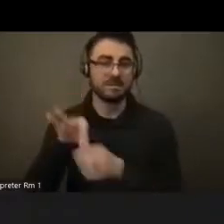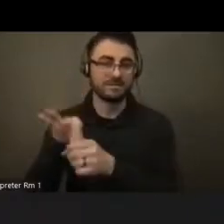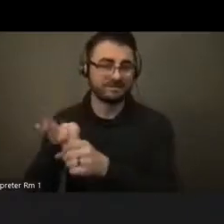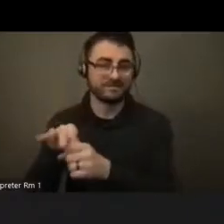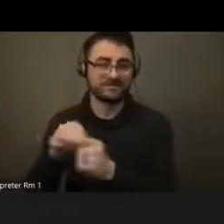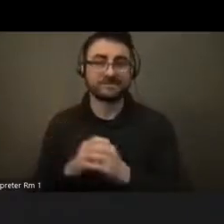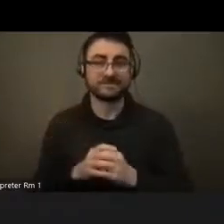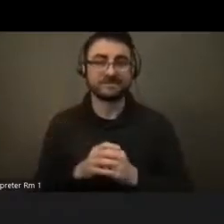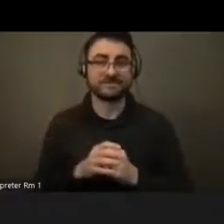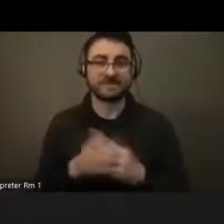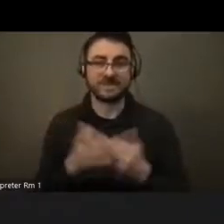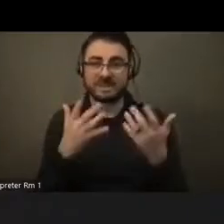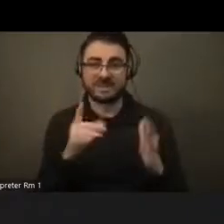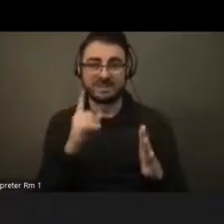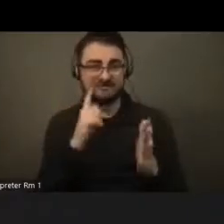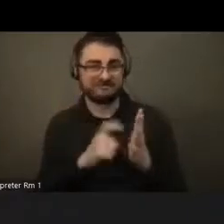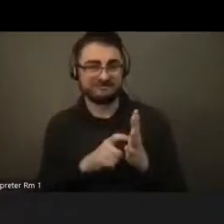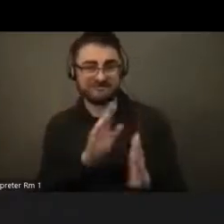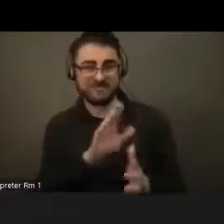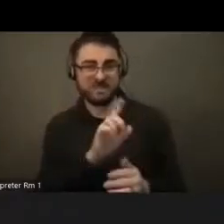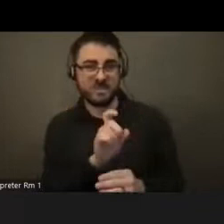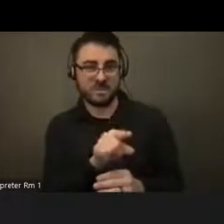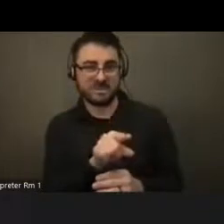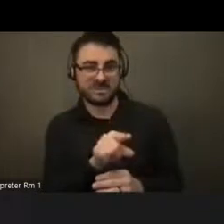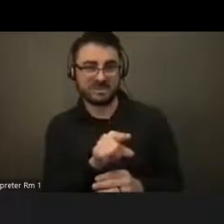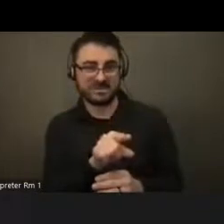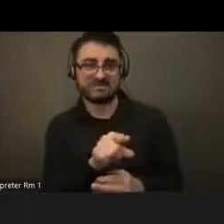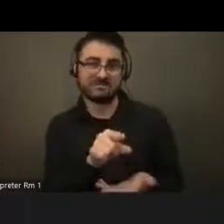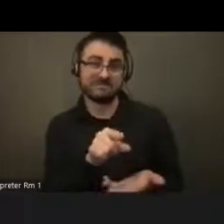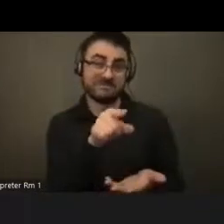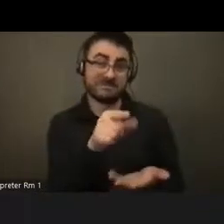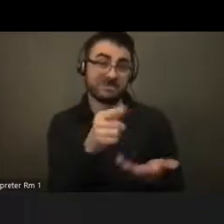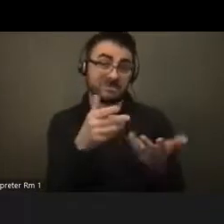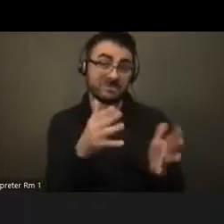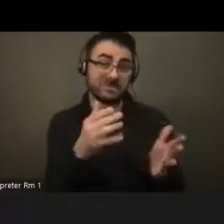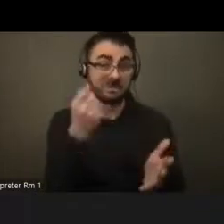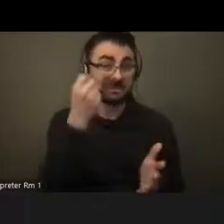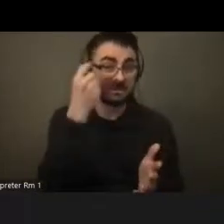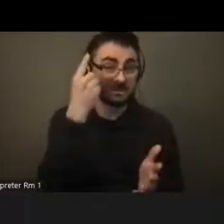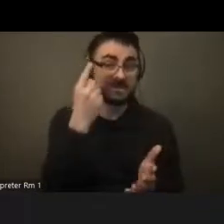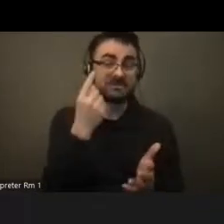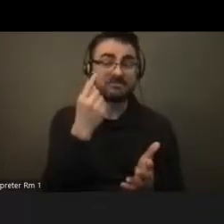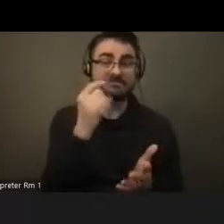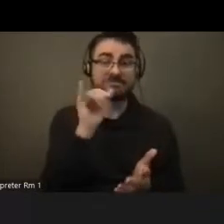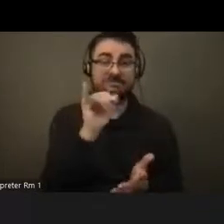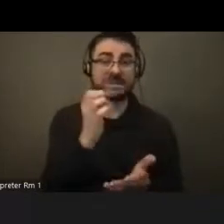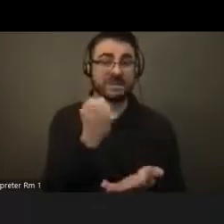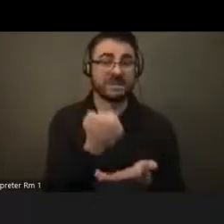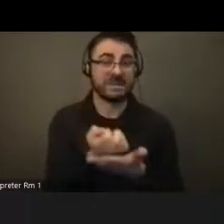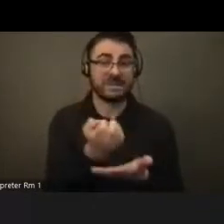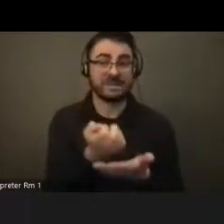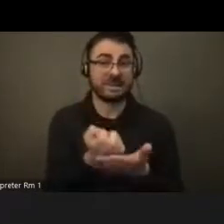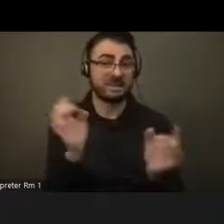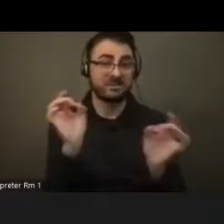from your question, you understand that the economic crisis